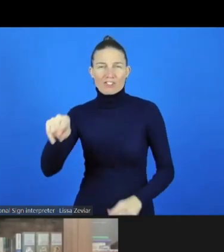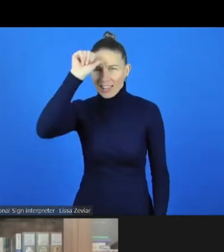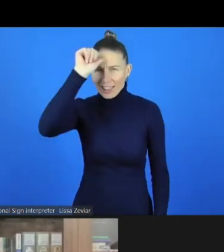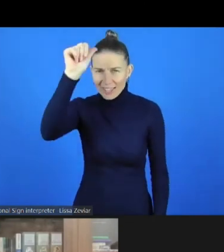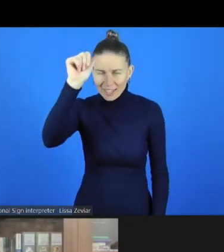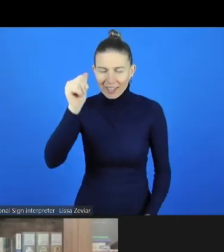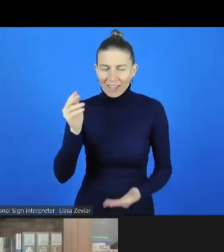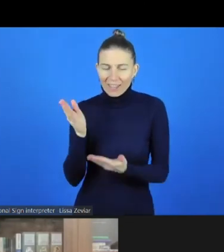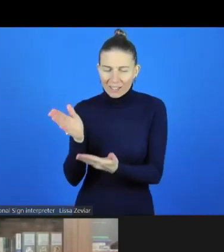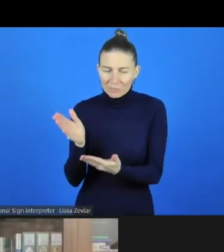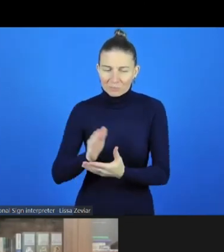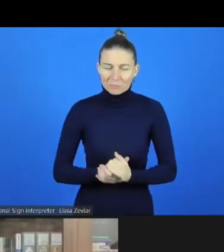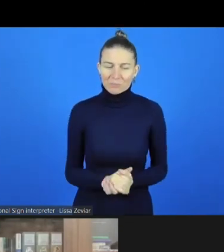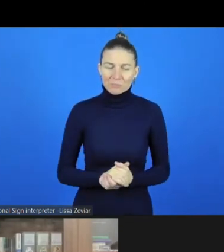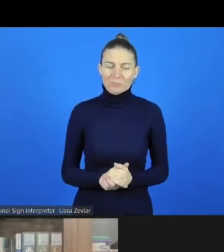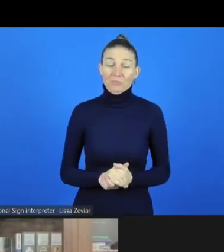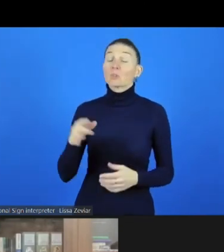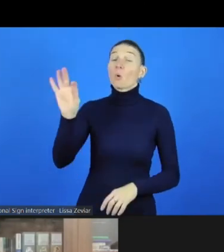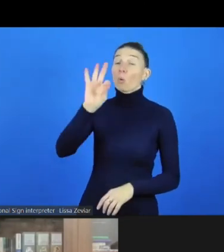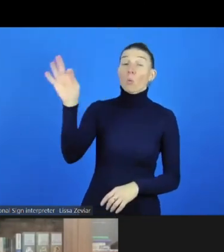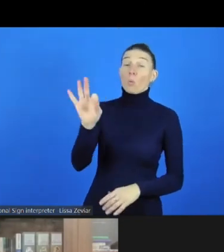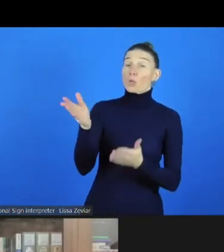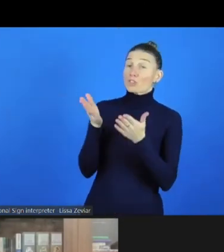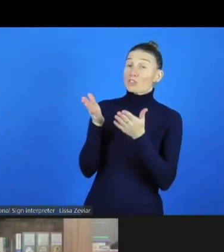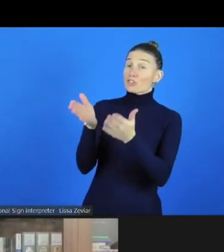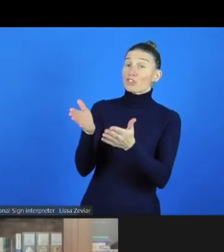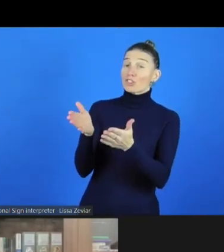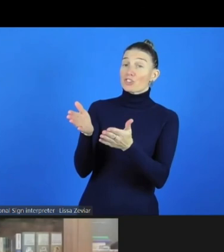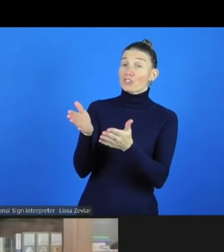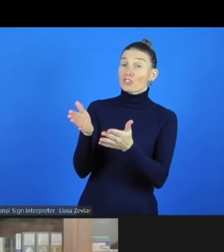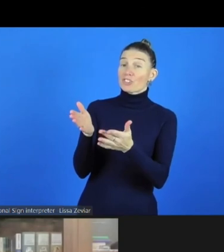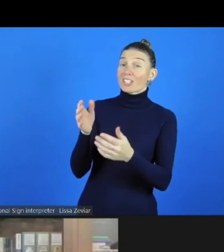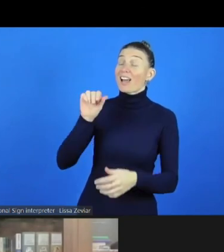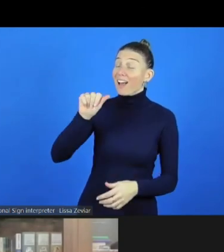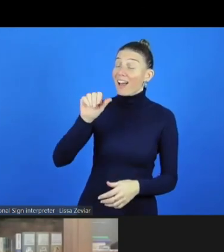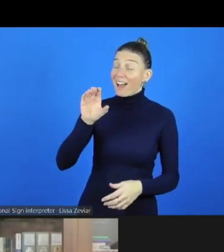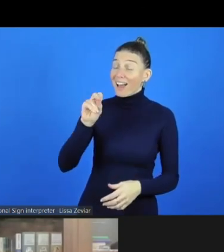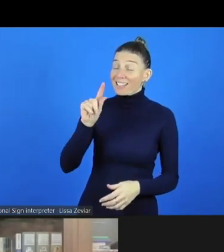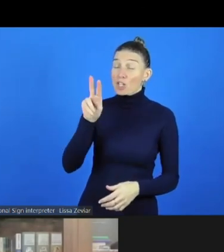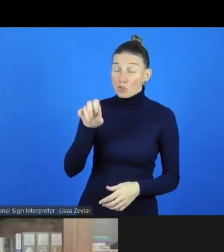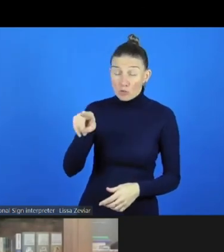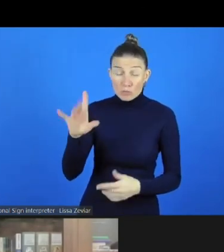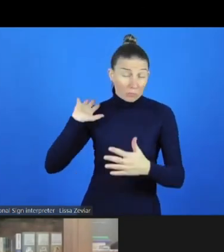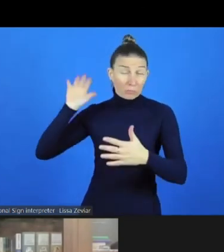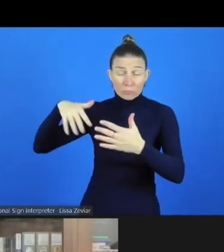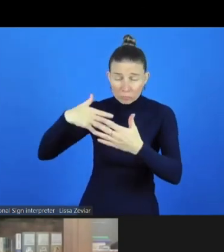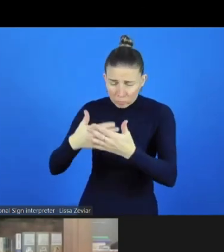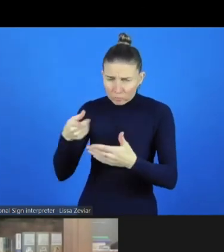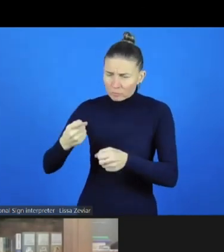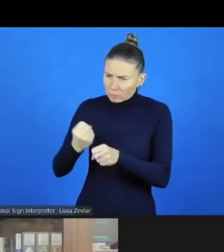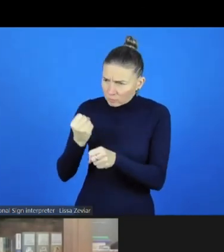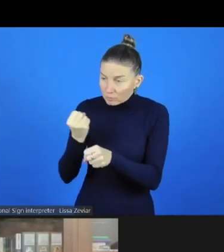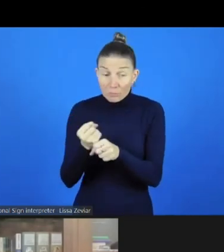So the question to you, Rui, is Accenture in India has been working for many years in developing solutions to support people